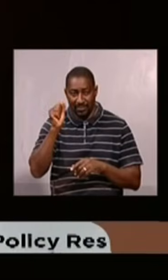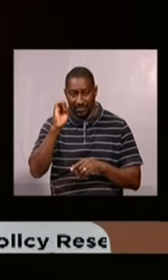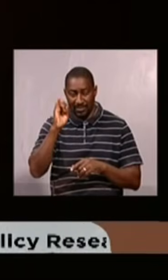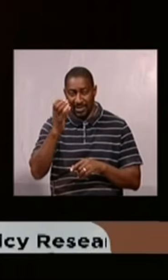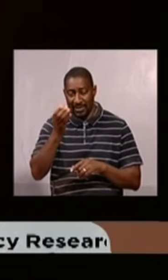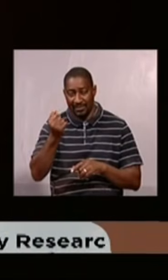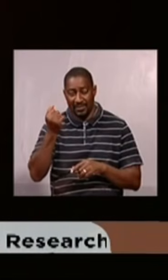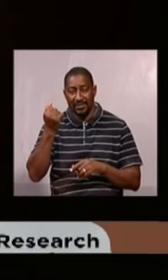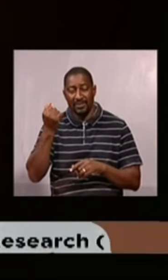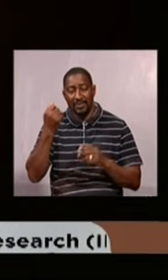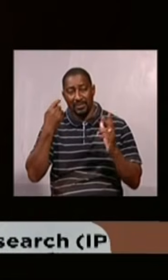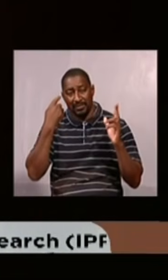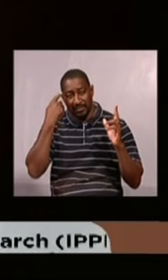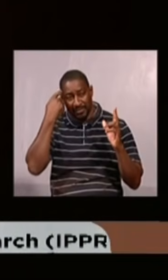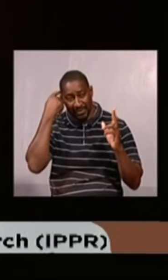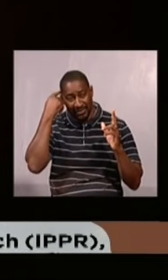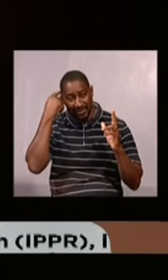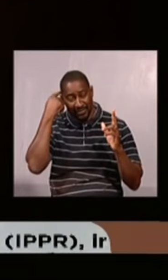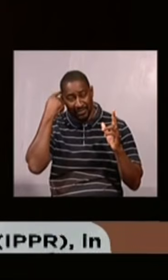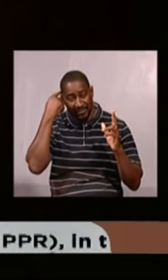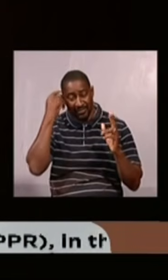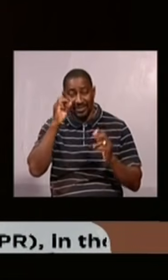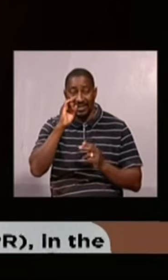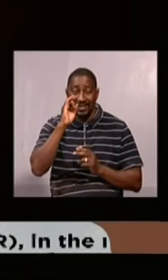because it is a threat as much as it is a help.